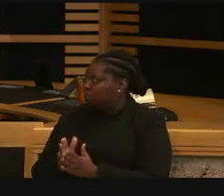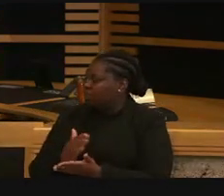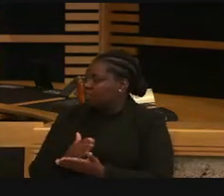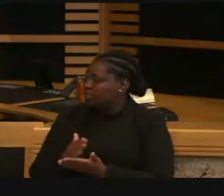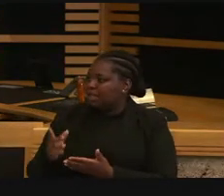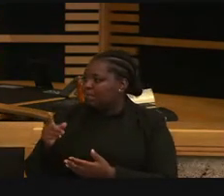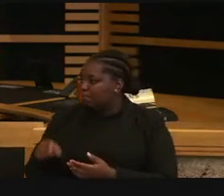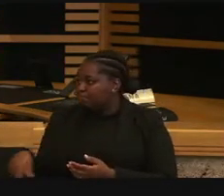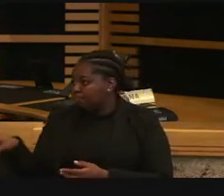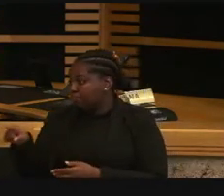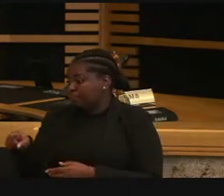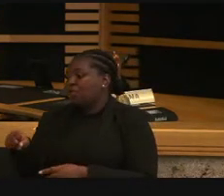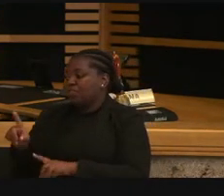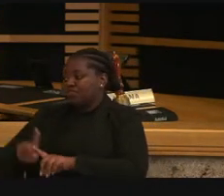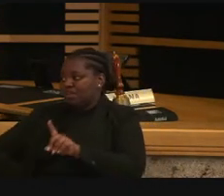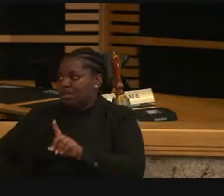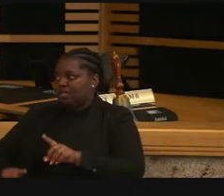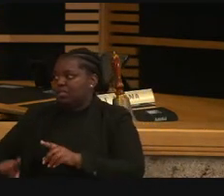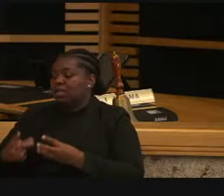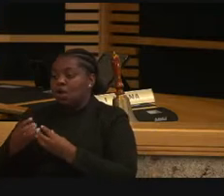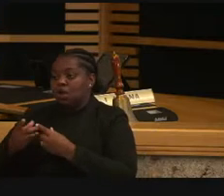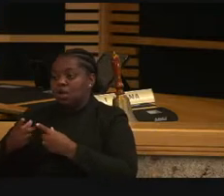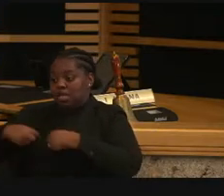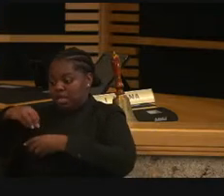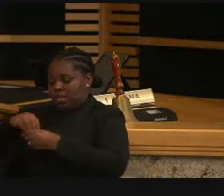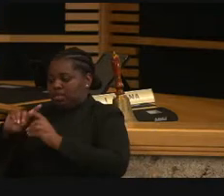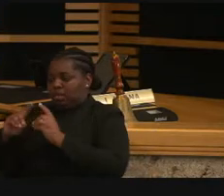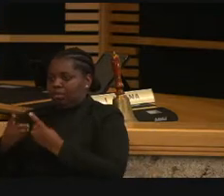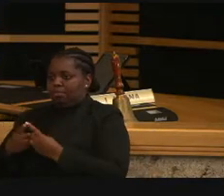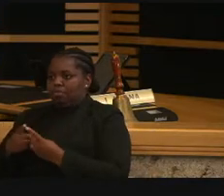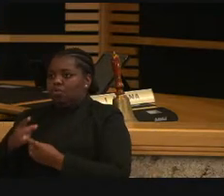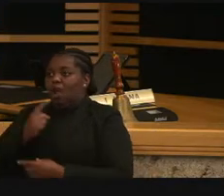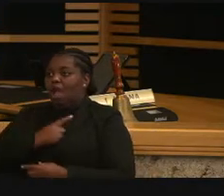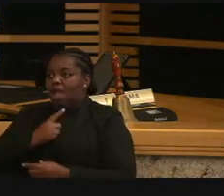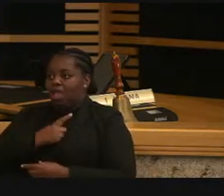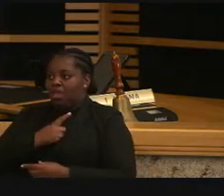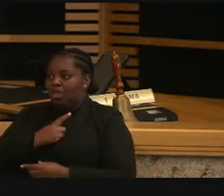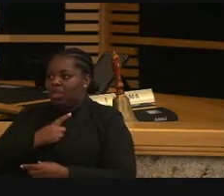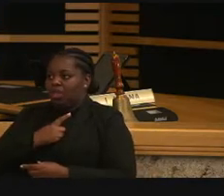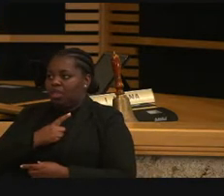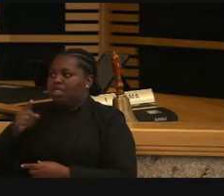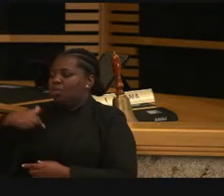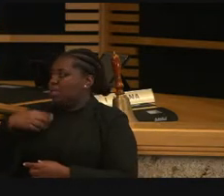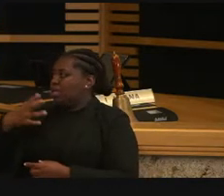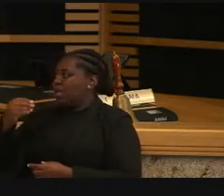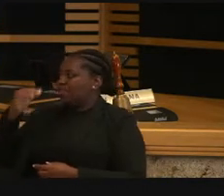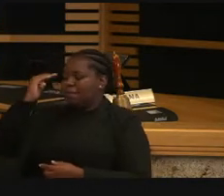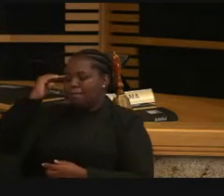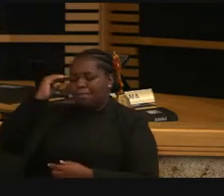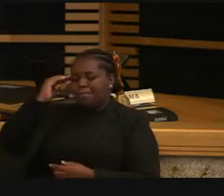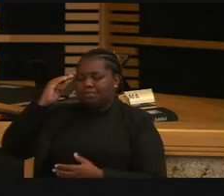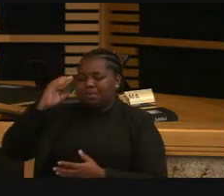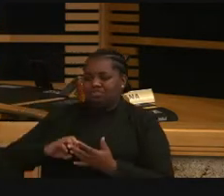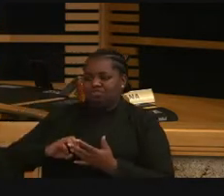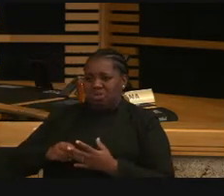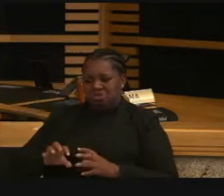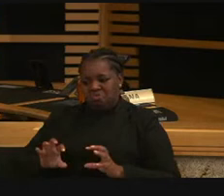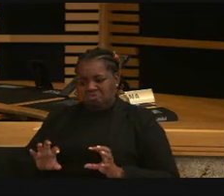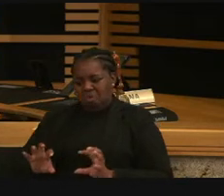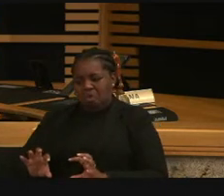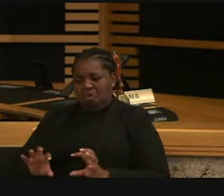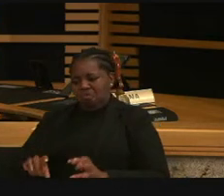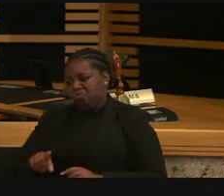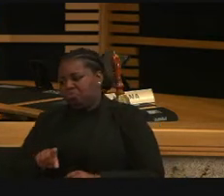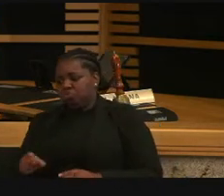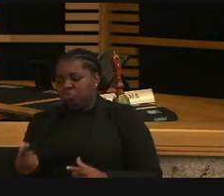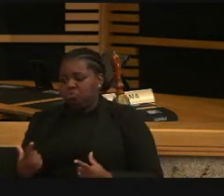the failures in our department, it is only because of this mentality of trying to force people to do